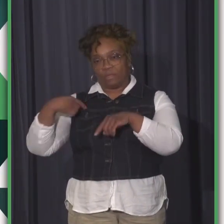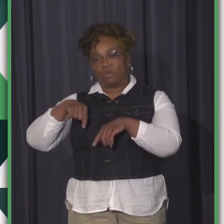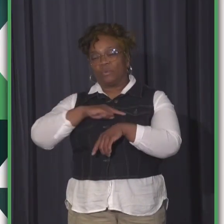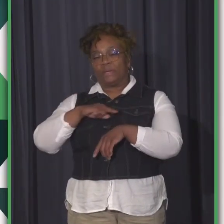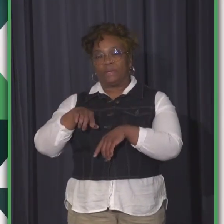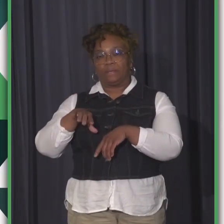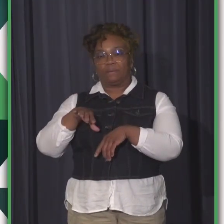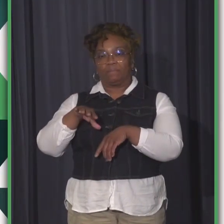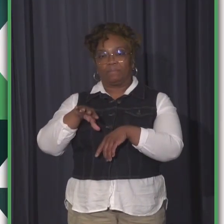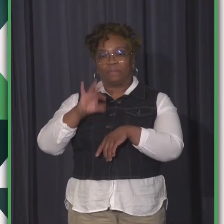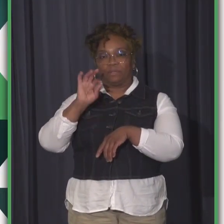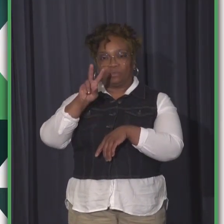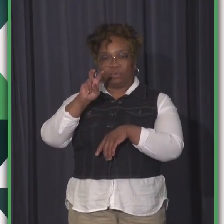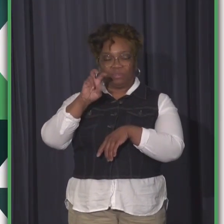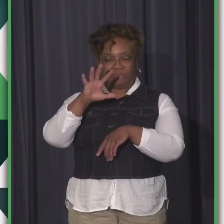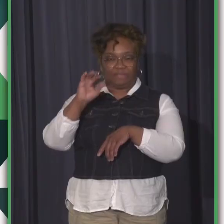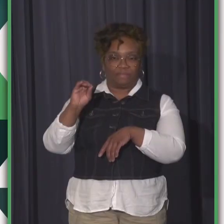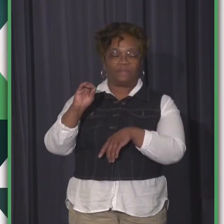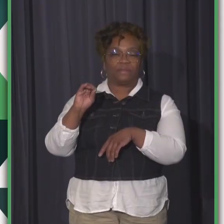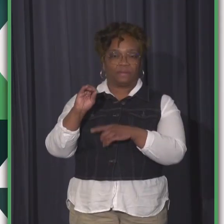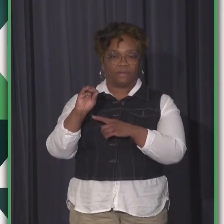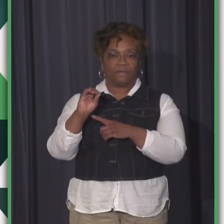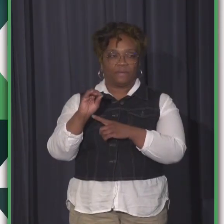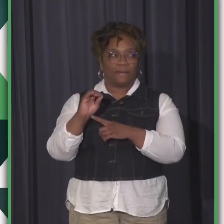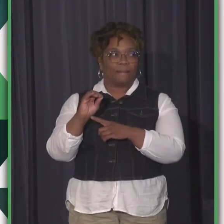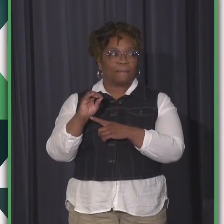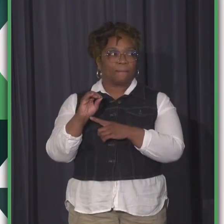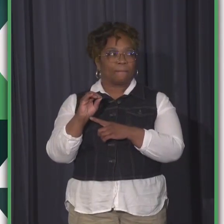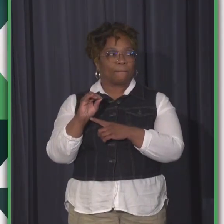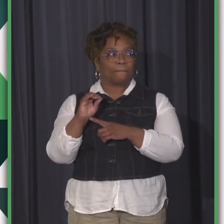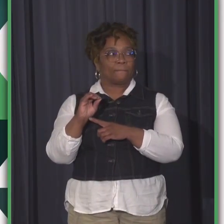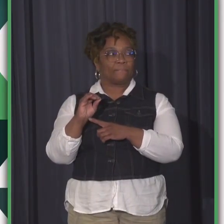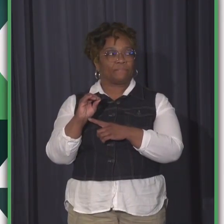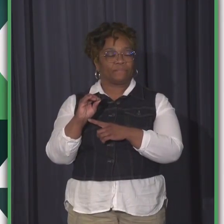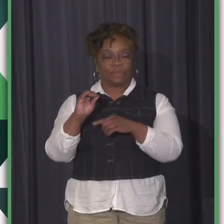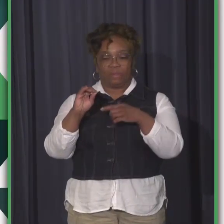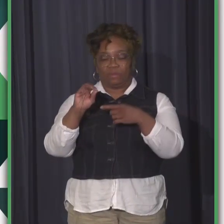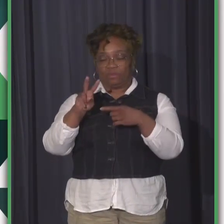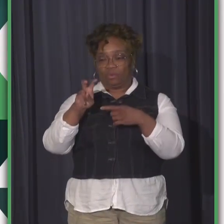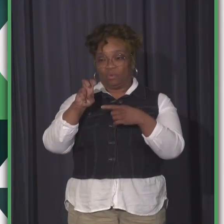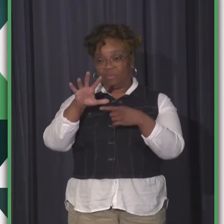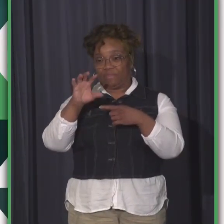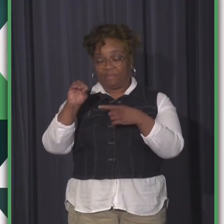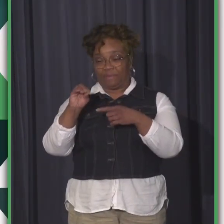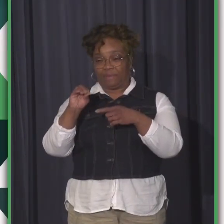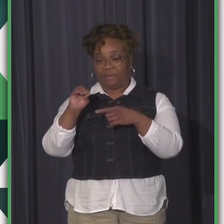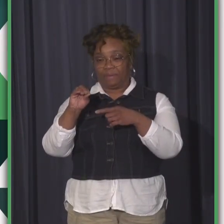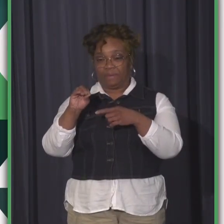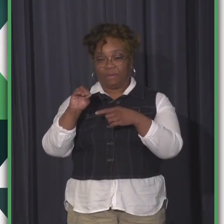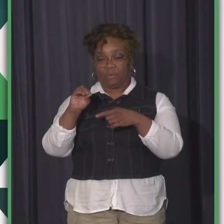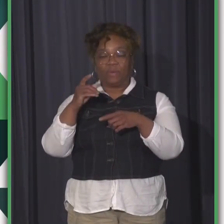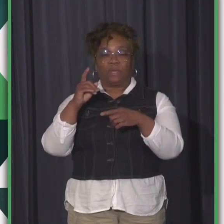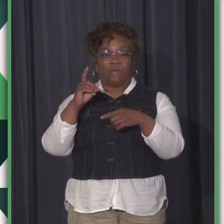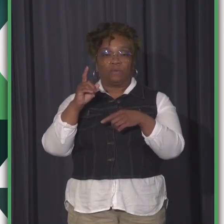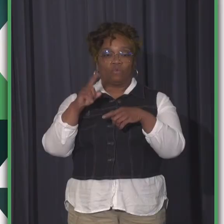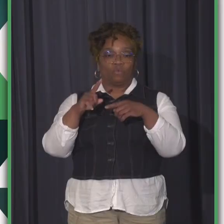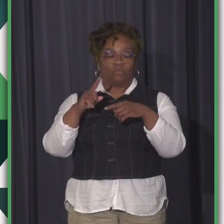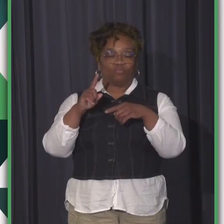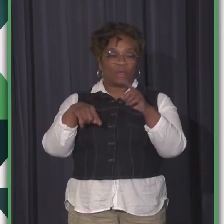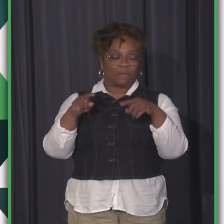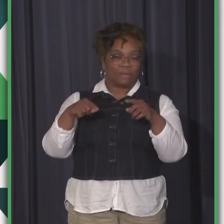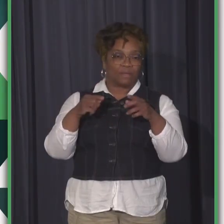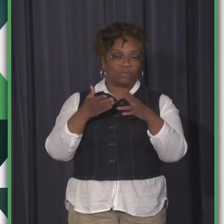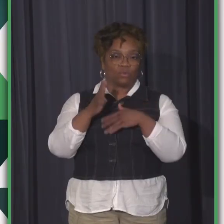get 250. That's the number we're trying to get at 250. Out of that 250, we randomize through all the commands, and then